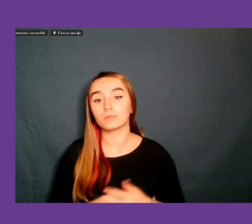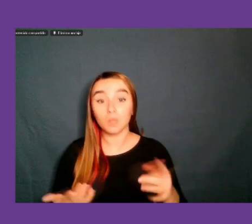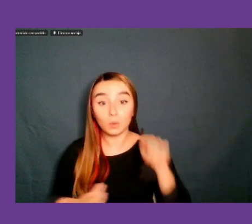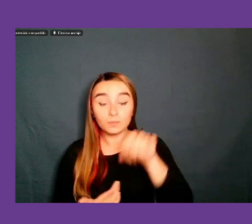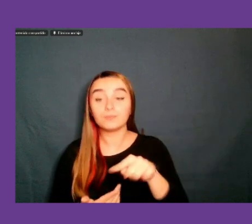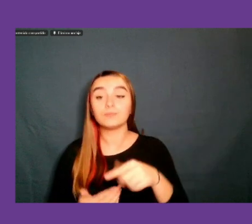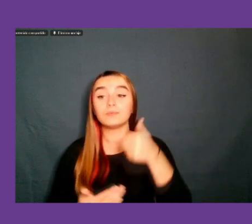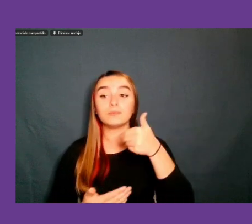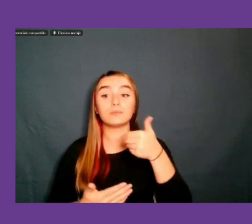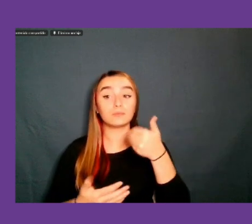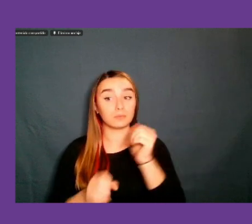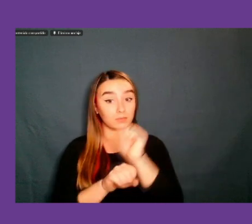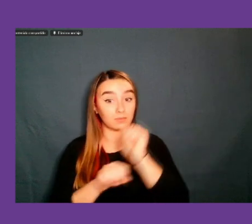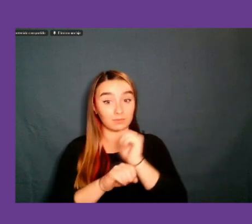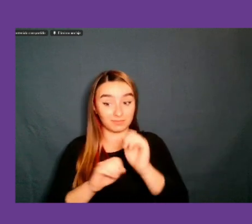progress.